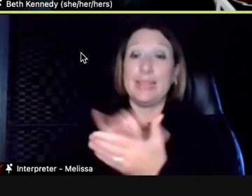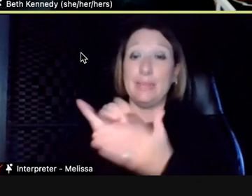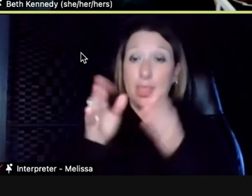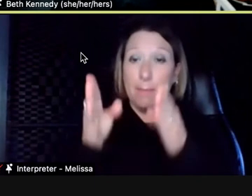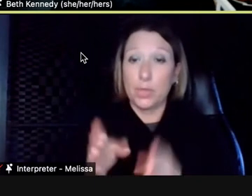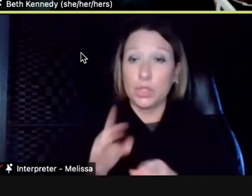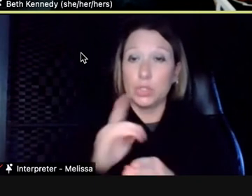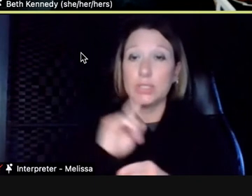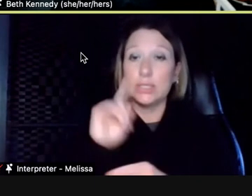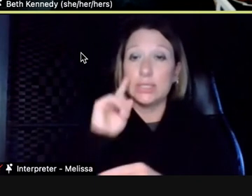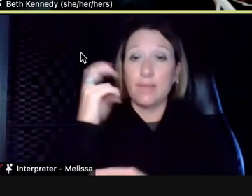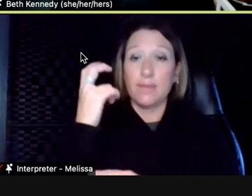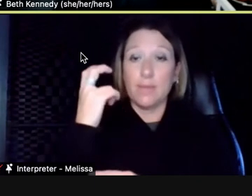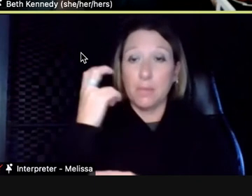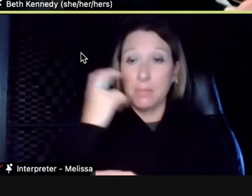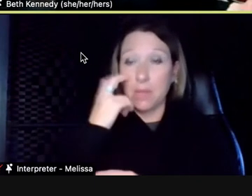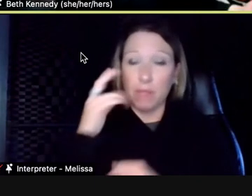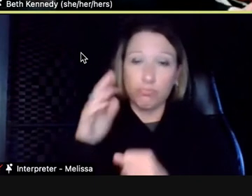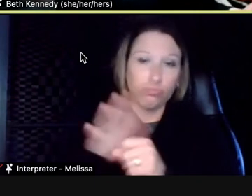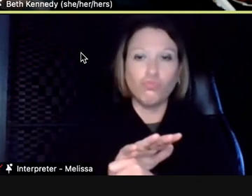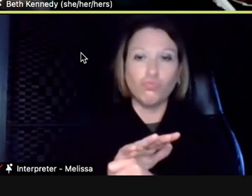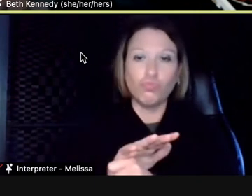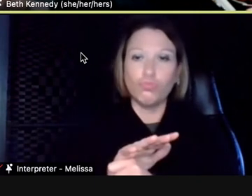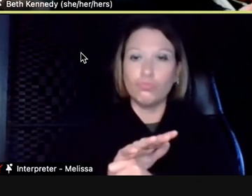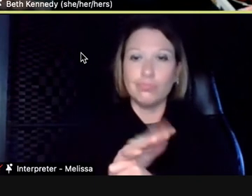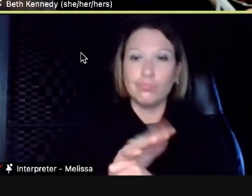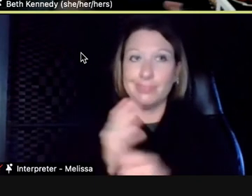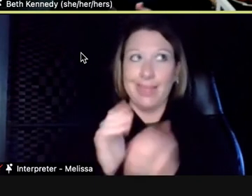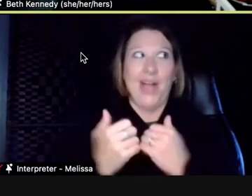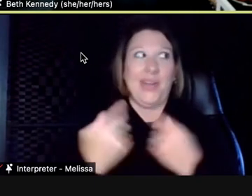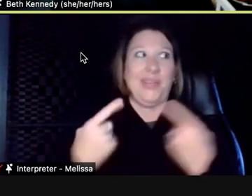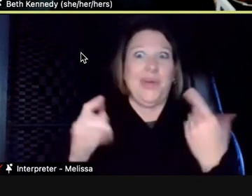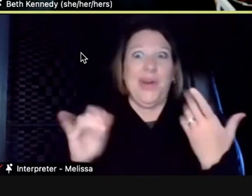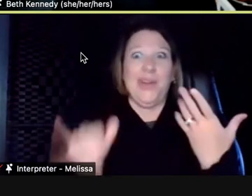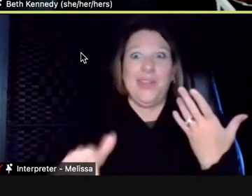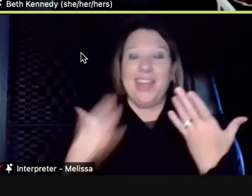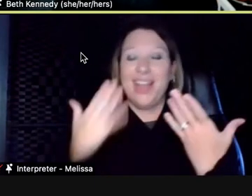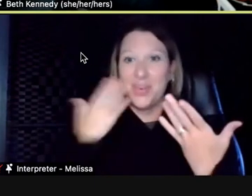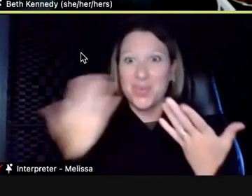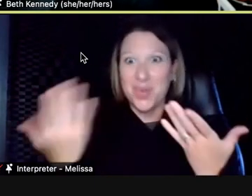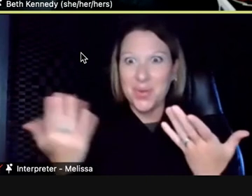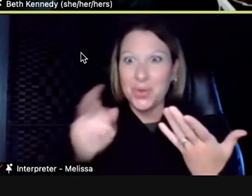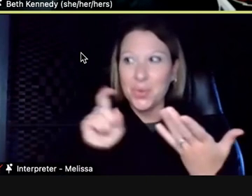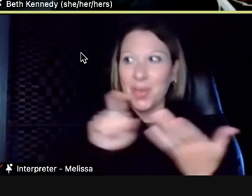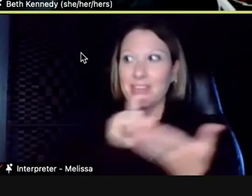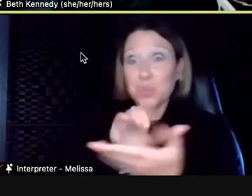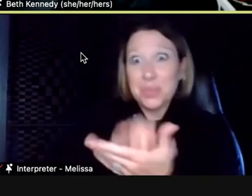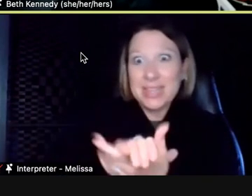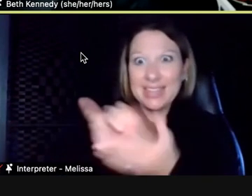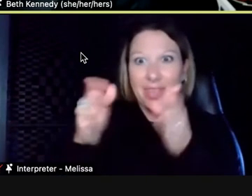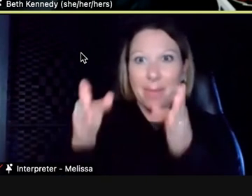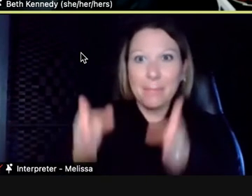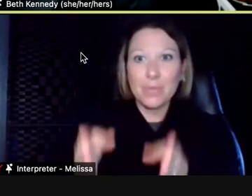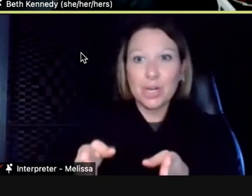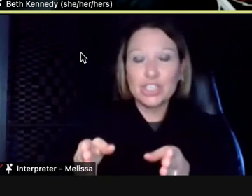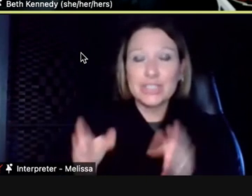student. And how can you argue with that, right? You have to believe that person